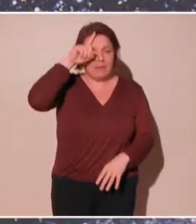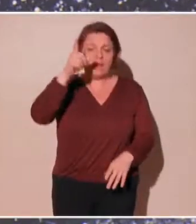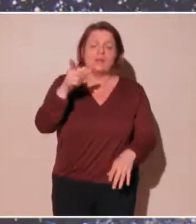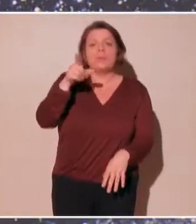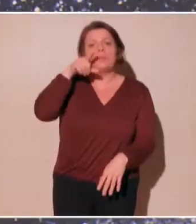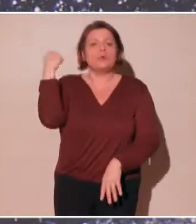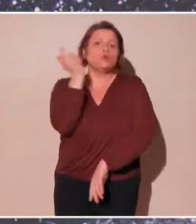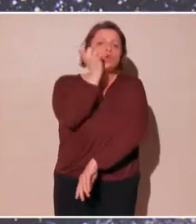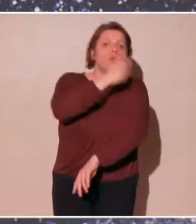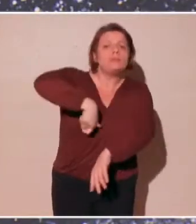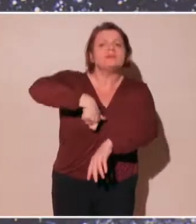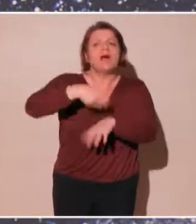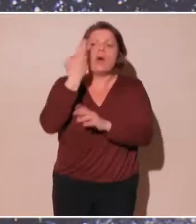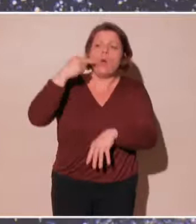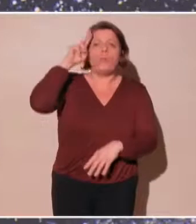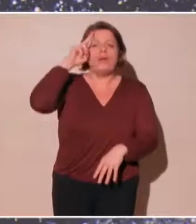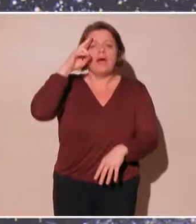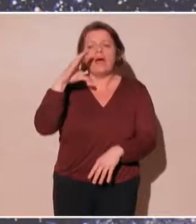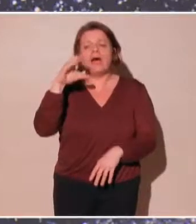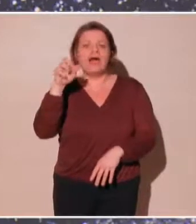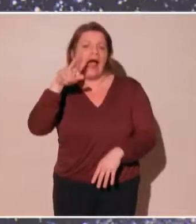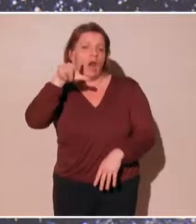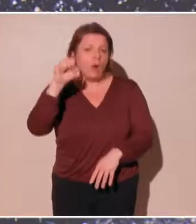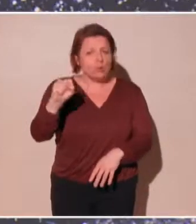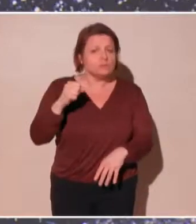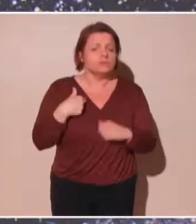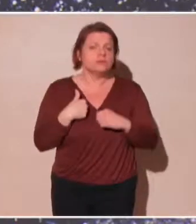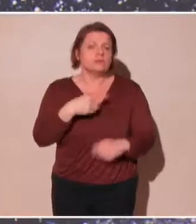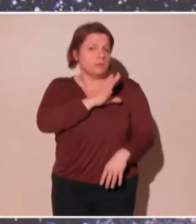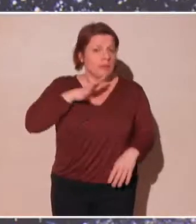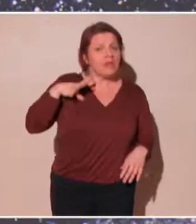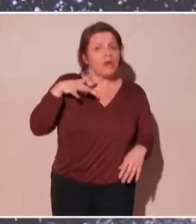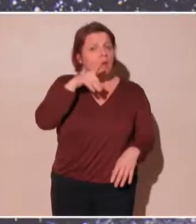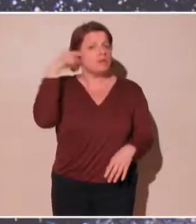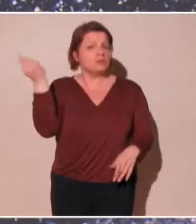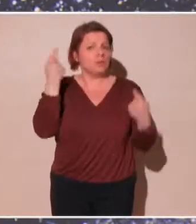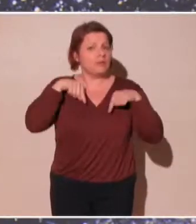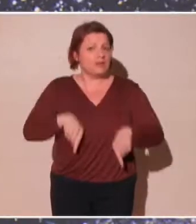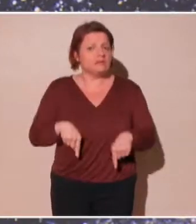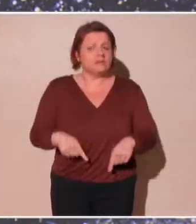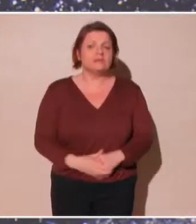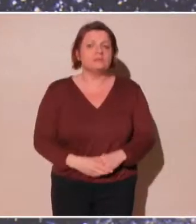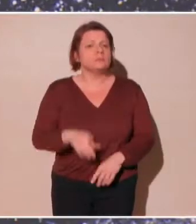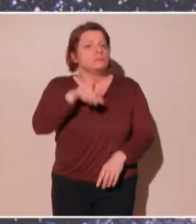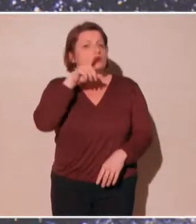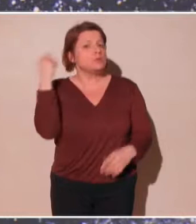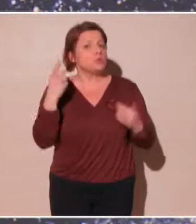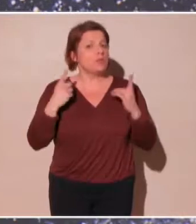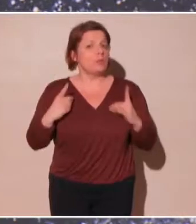Germany, dear Carlos, Commissioner, ladies and gentlemen, ministers,